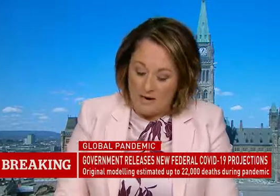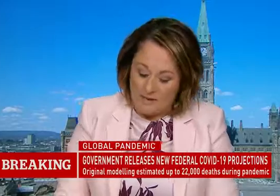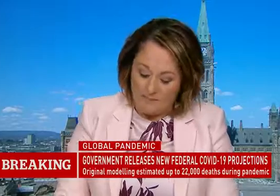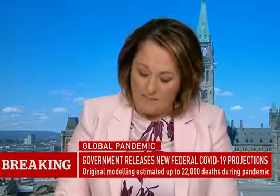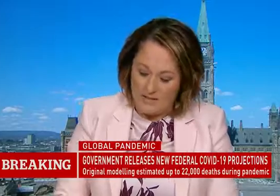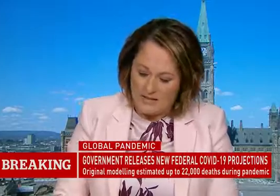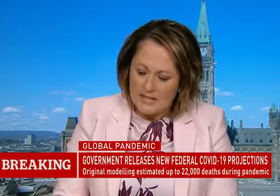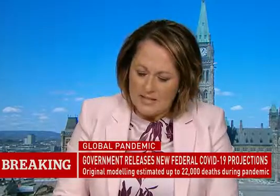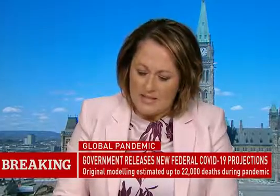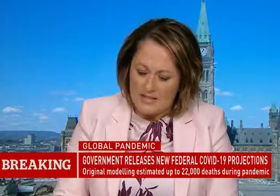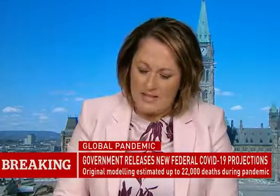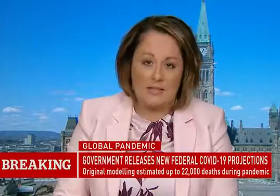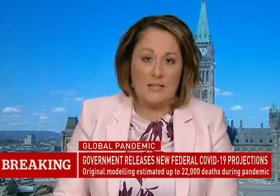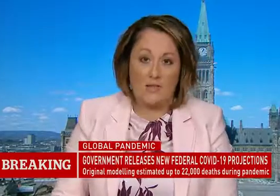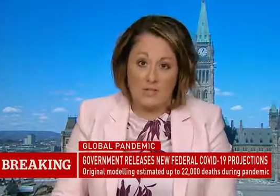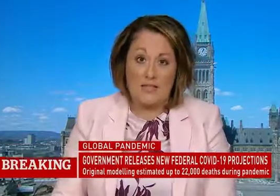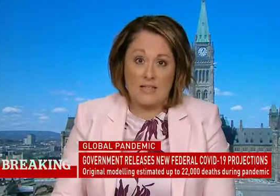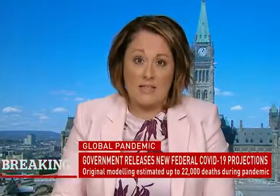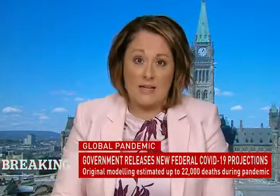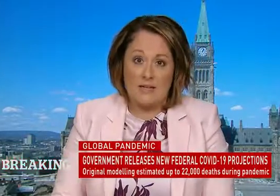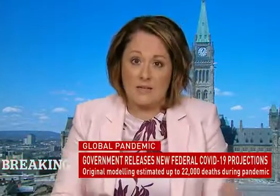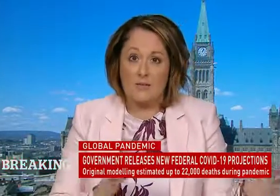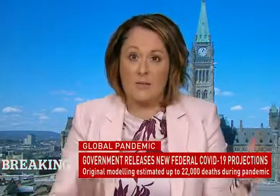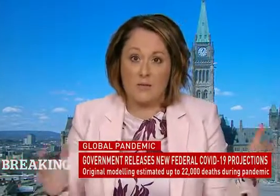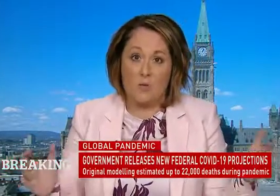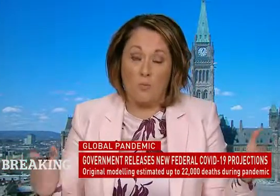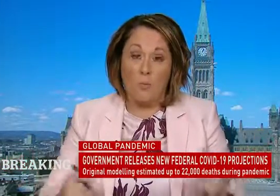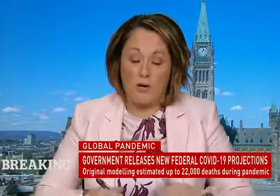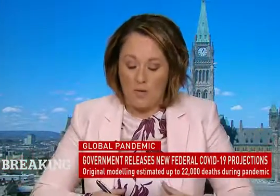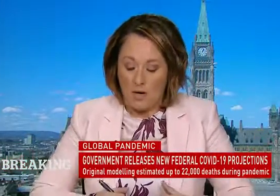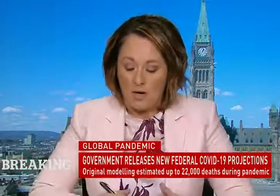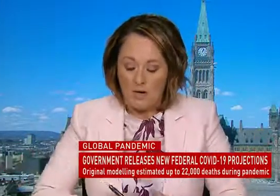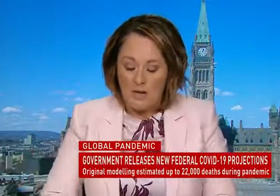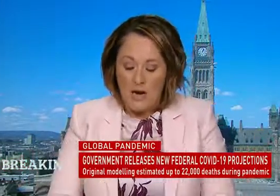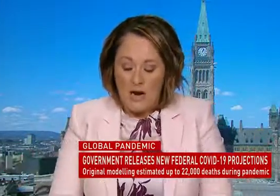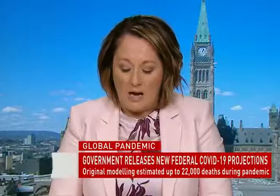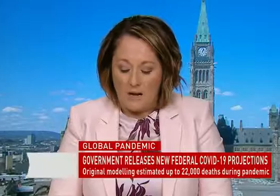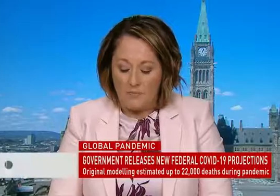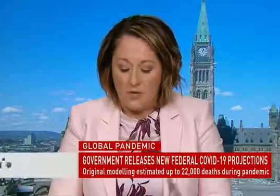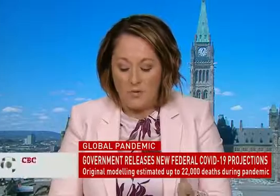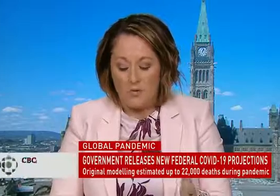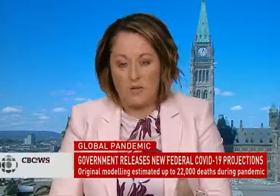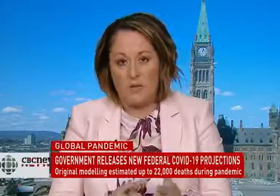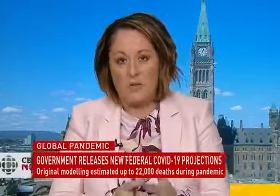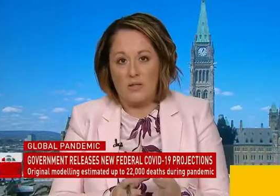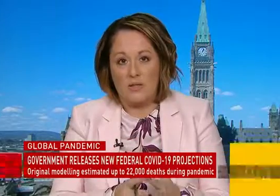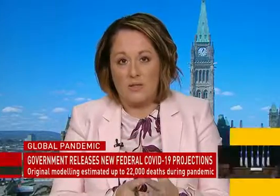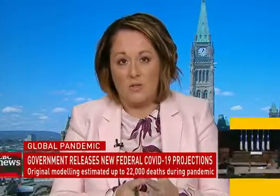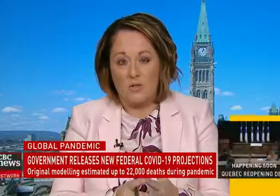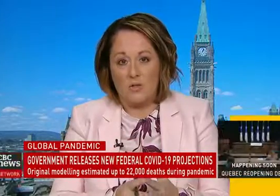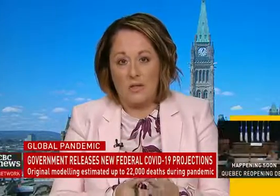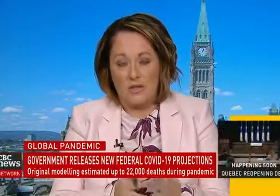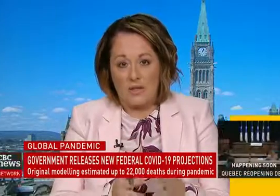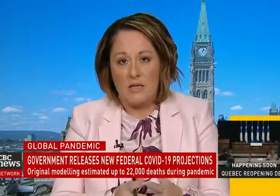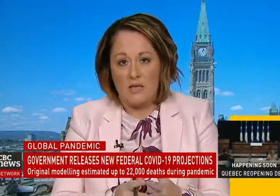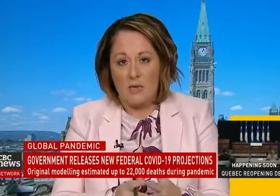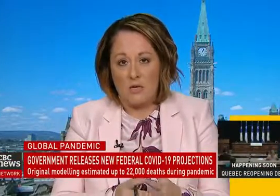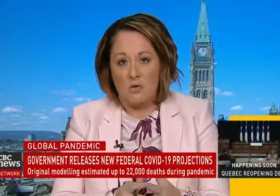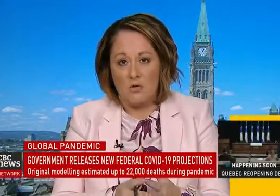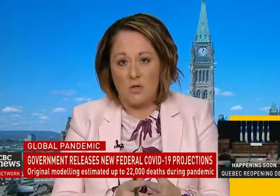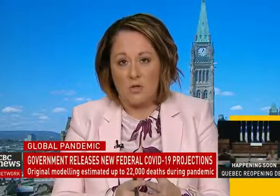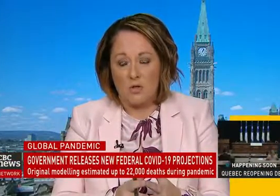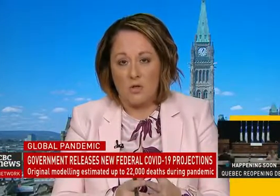every 16 days. So that's pretty remarkable. She also says, though, that the centers that continue